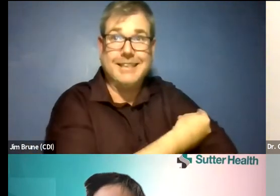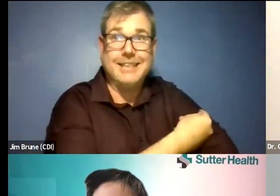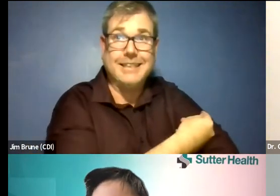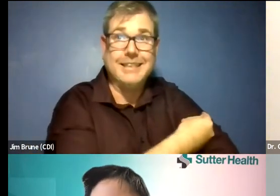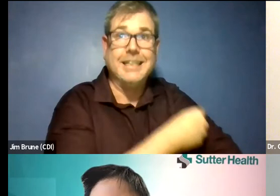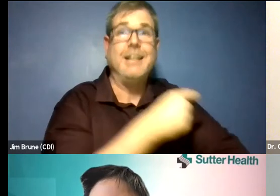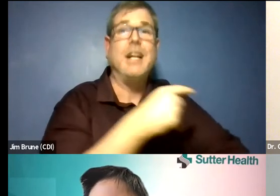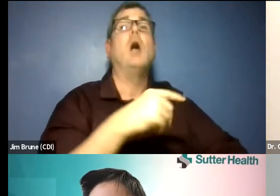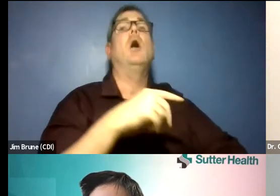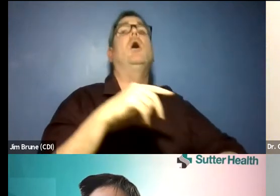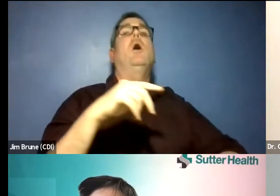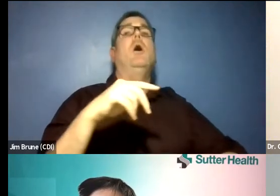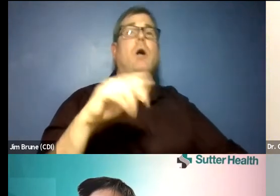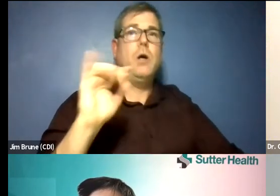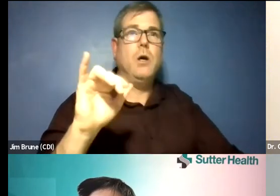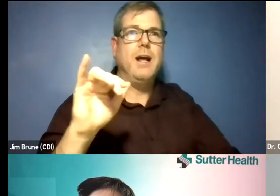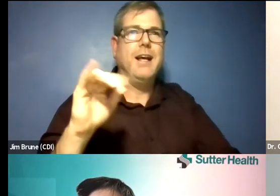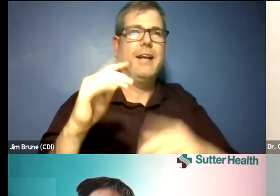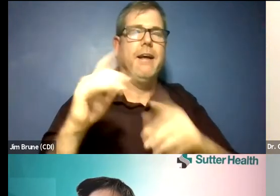tested.